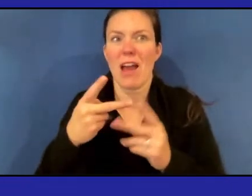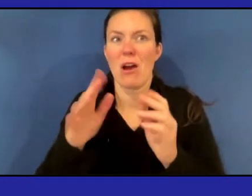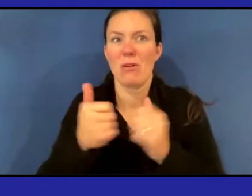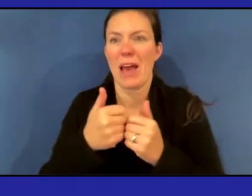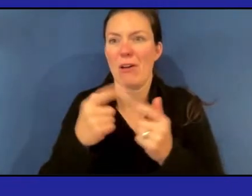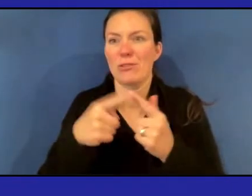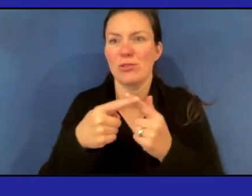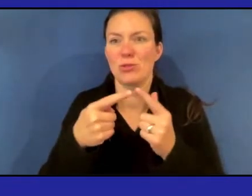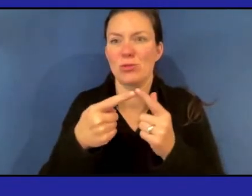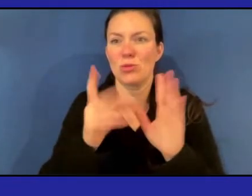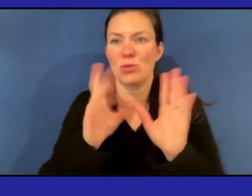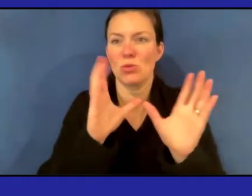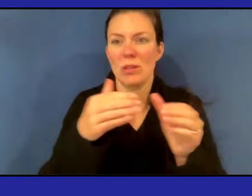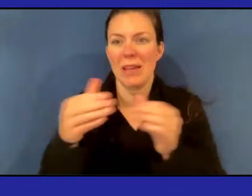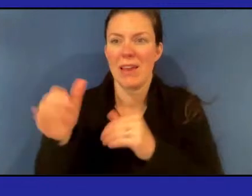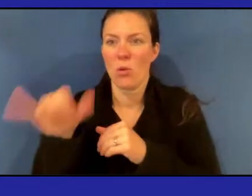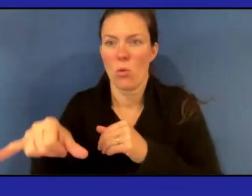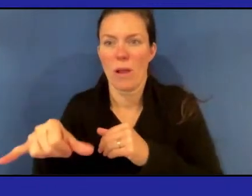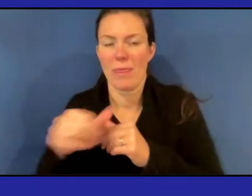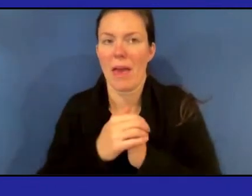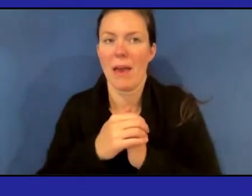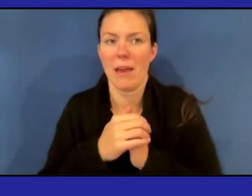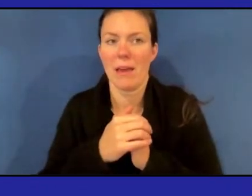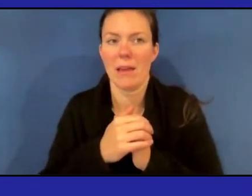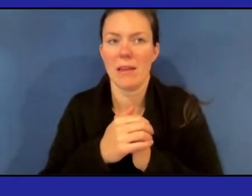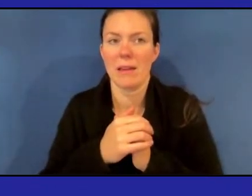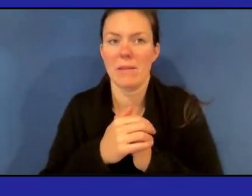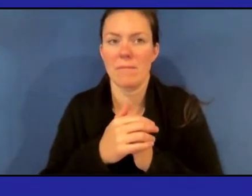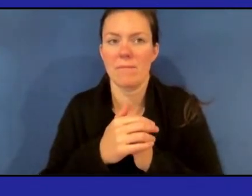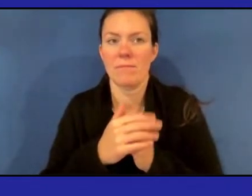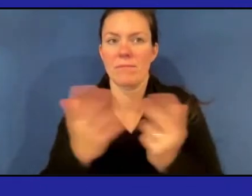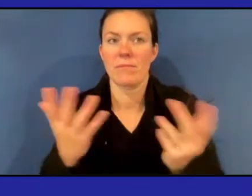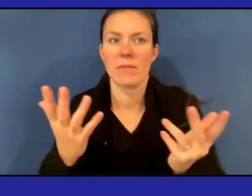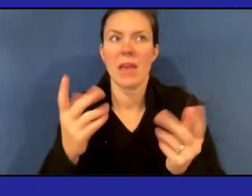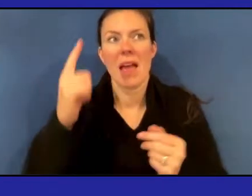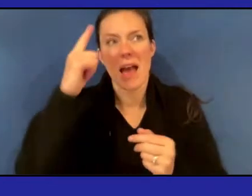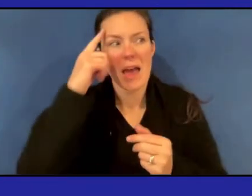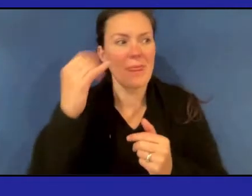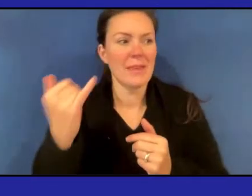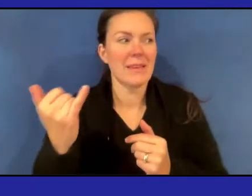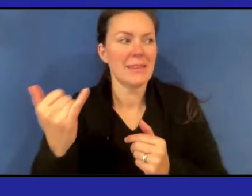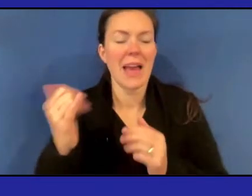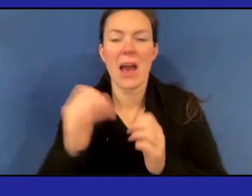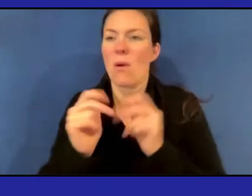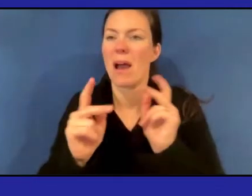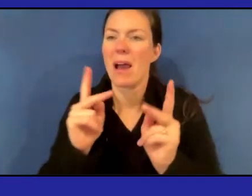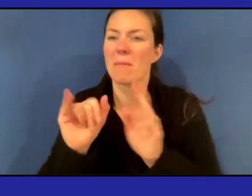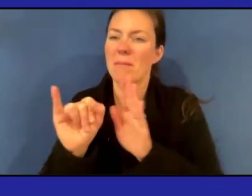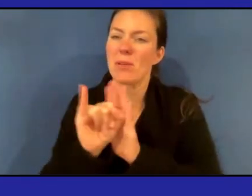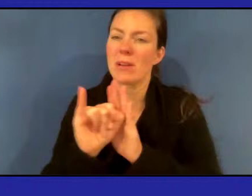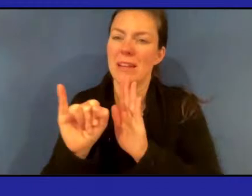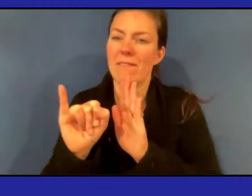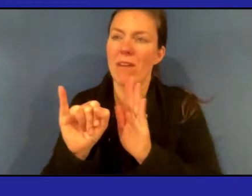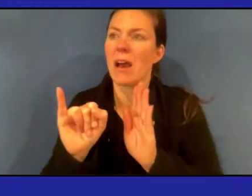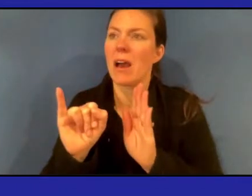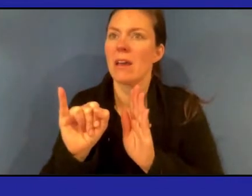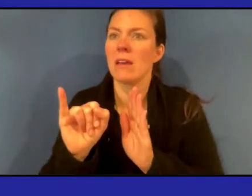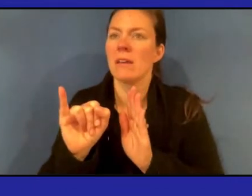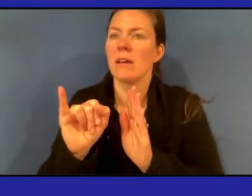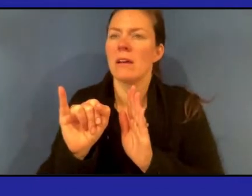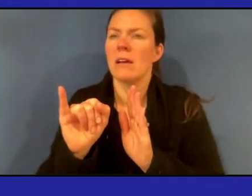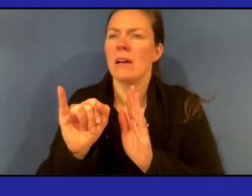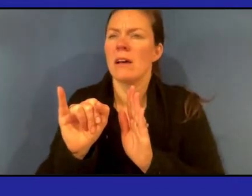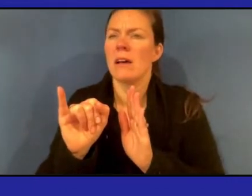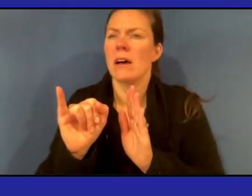you, is that, I mean, I think now the way people do it is they can